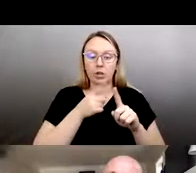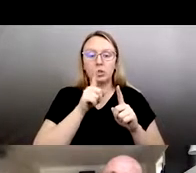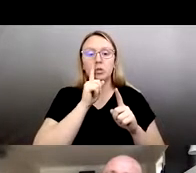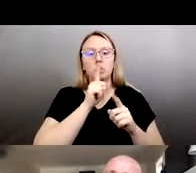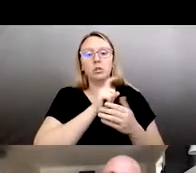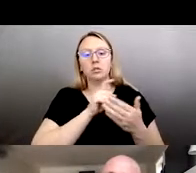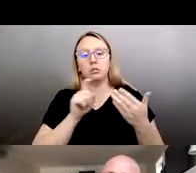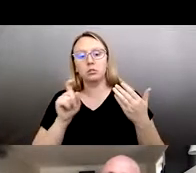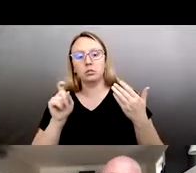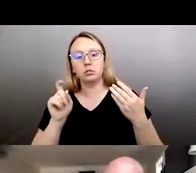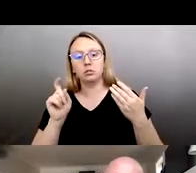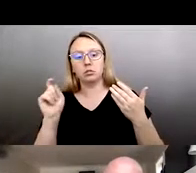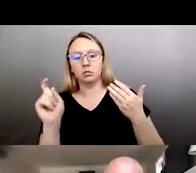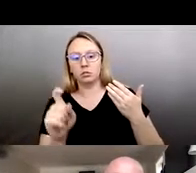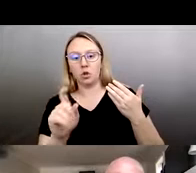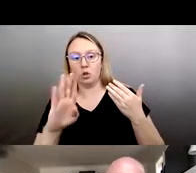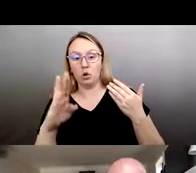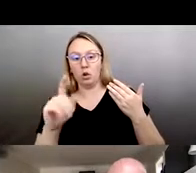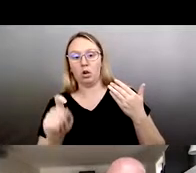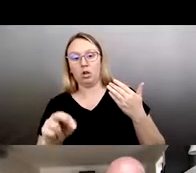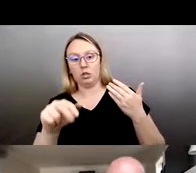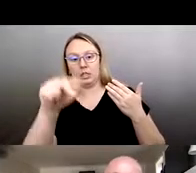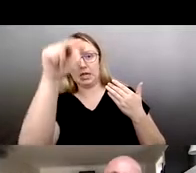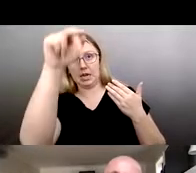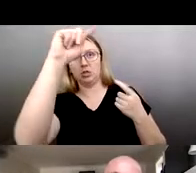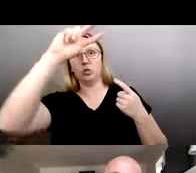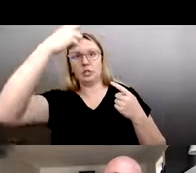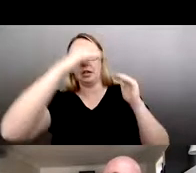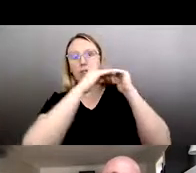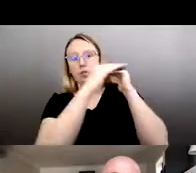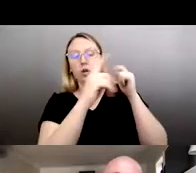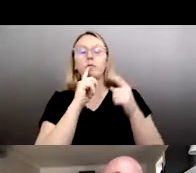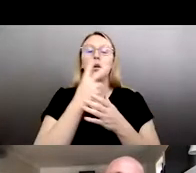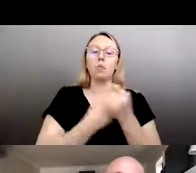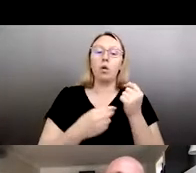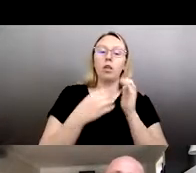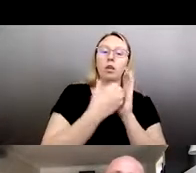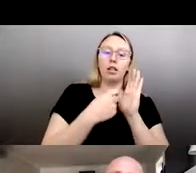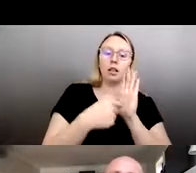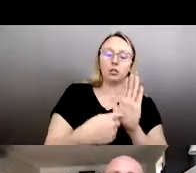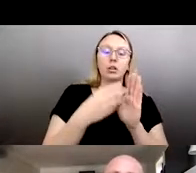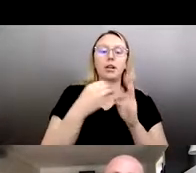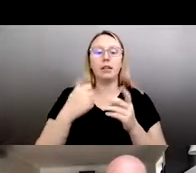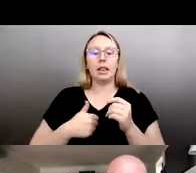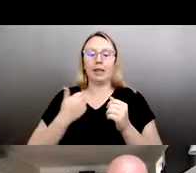north door, which leads you to a staircase that goes directly upstairs to both the collection and the living area.